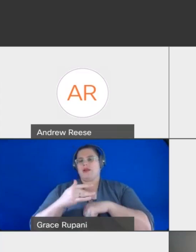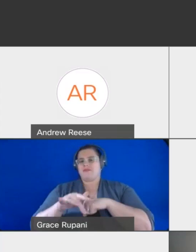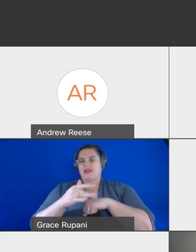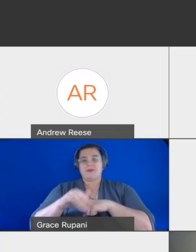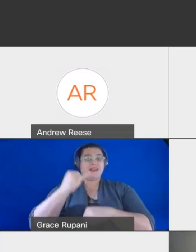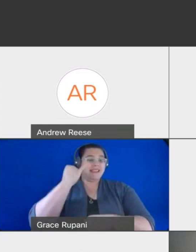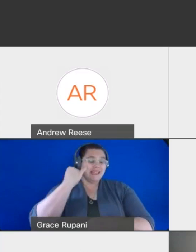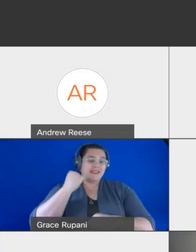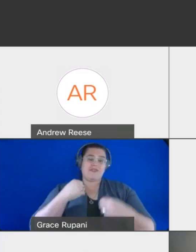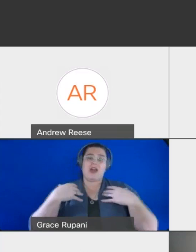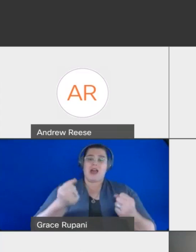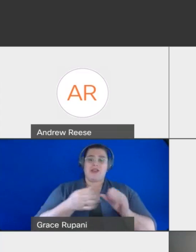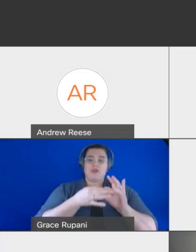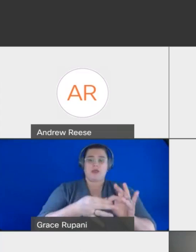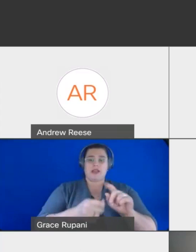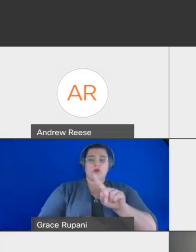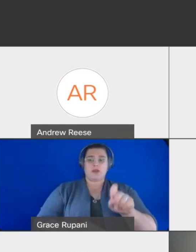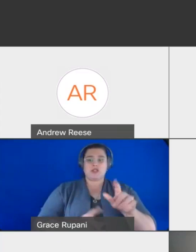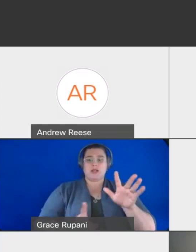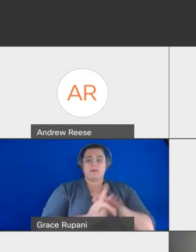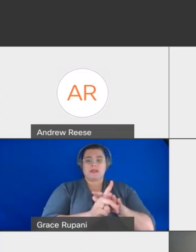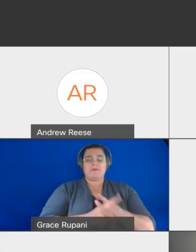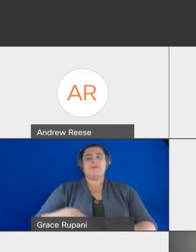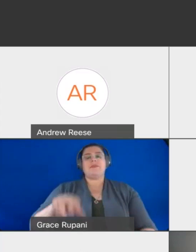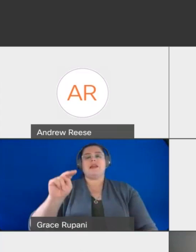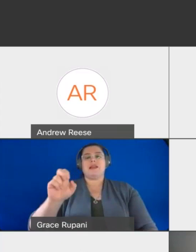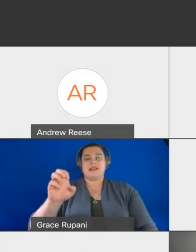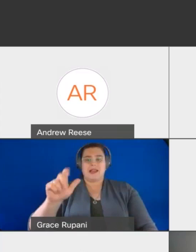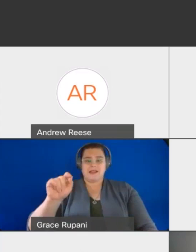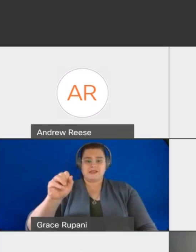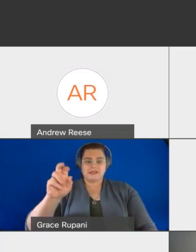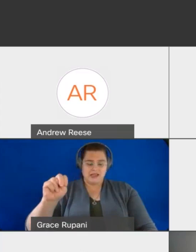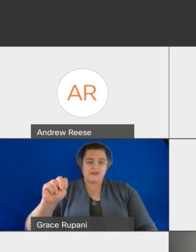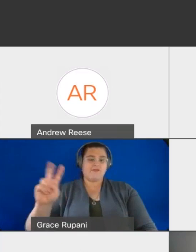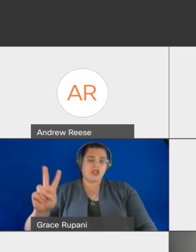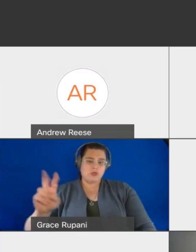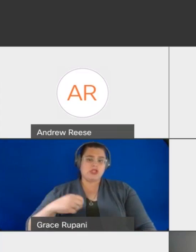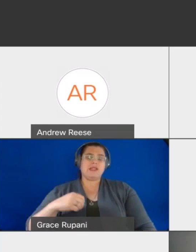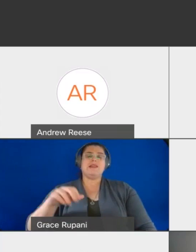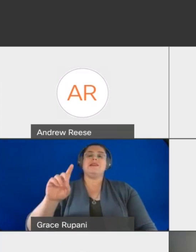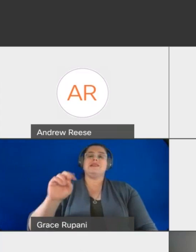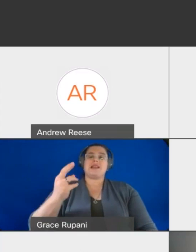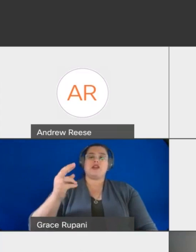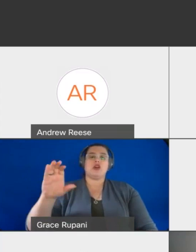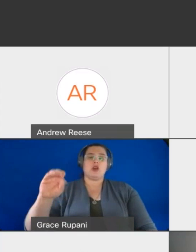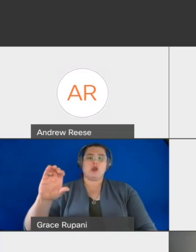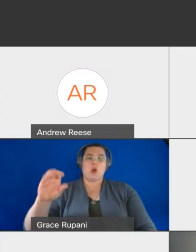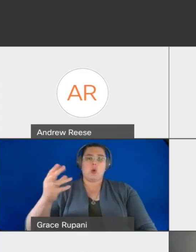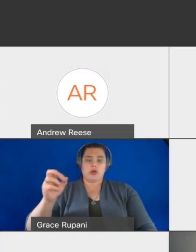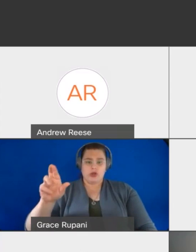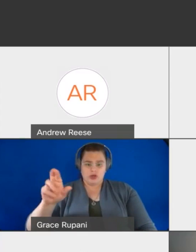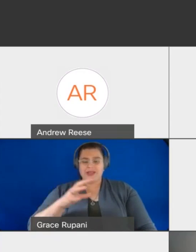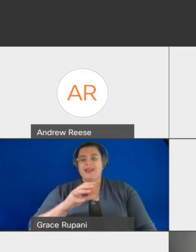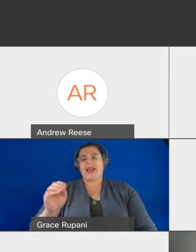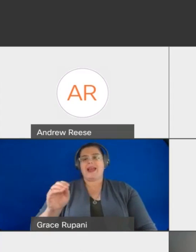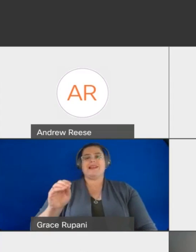questions. Nelson Vanucci, Andrea Coker, and Dr. Anitra Denson are all with us, and they will answer